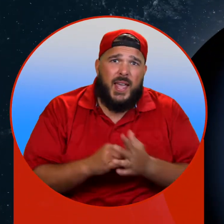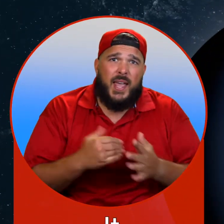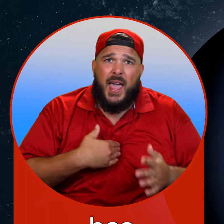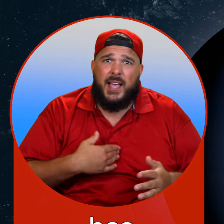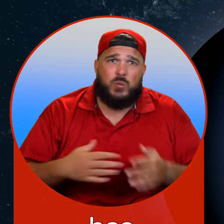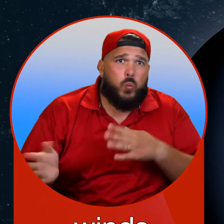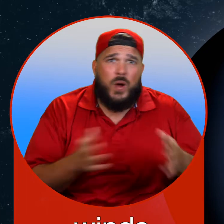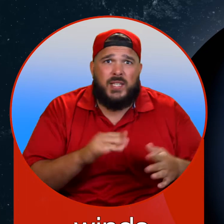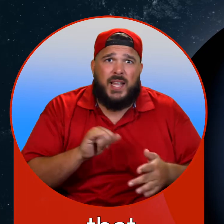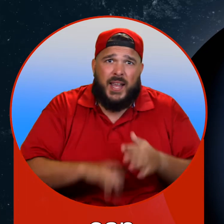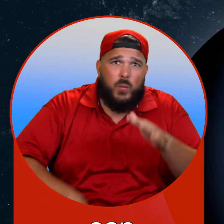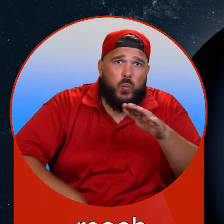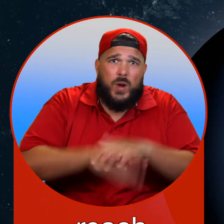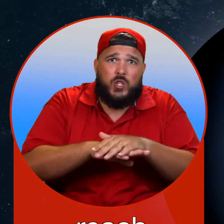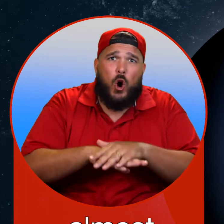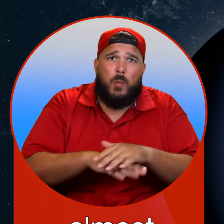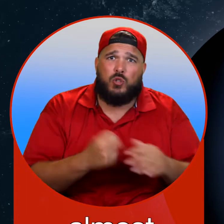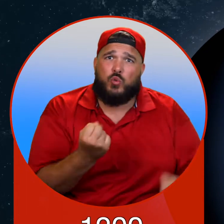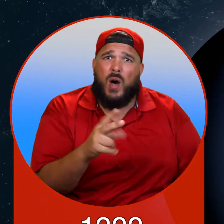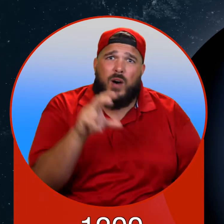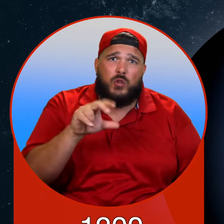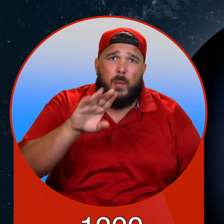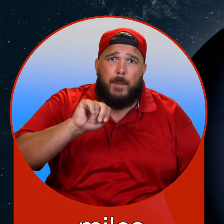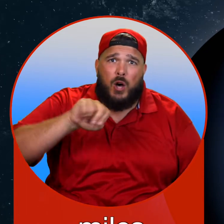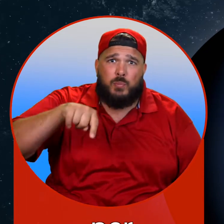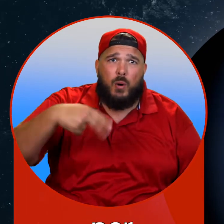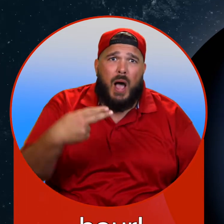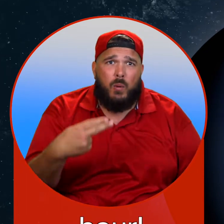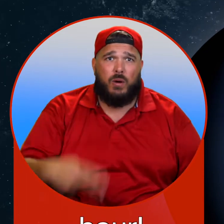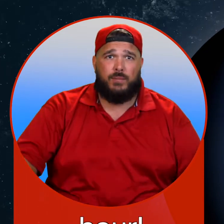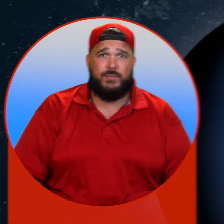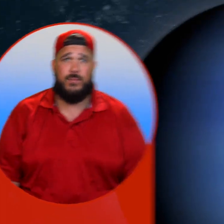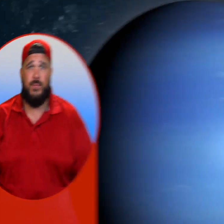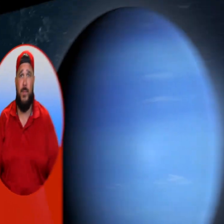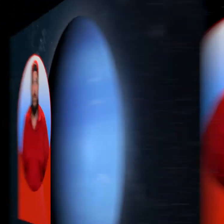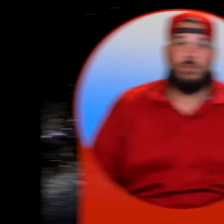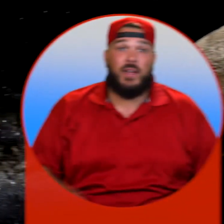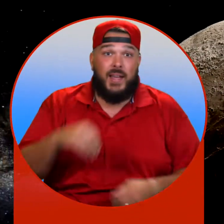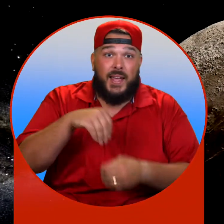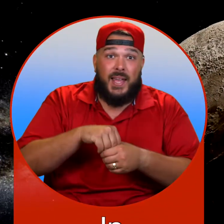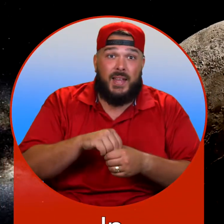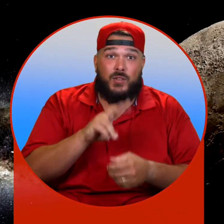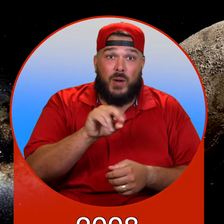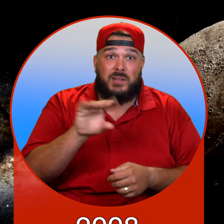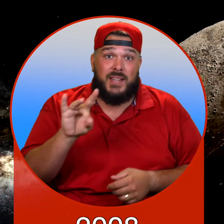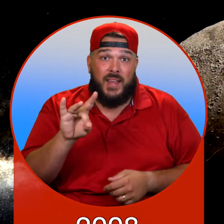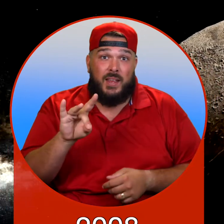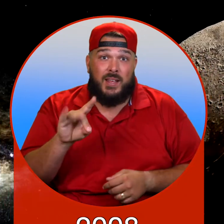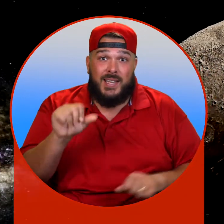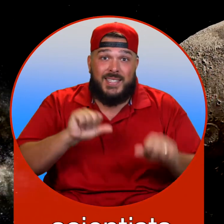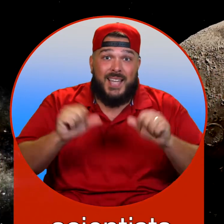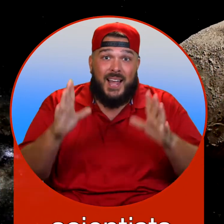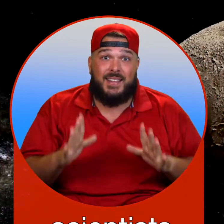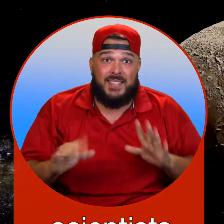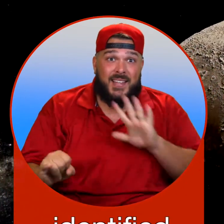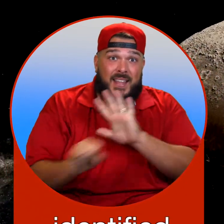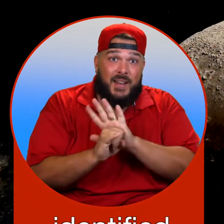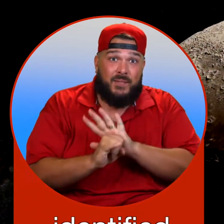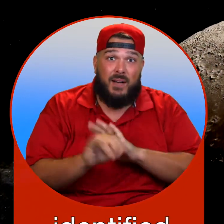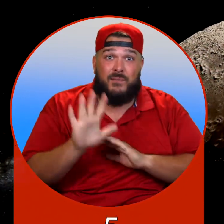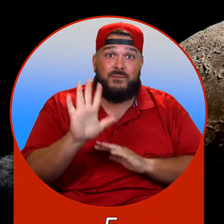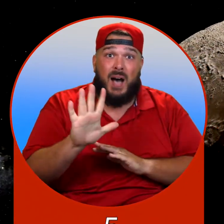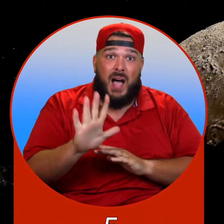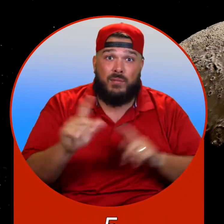It has winds that can reach almost 1200 miles per hour. In 2008, scientists